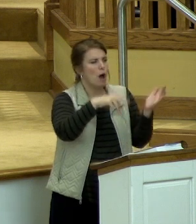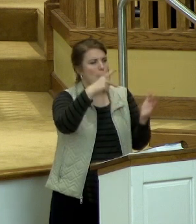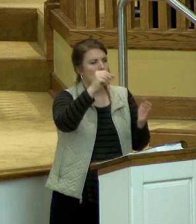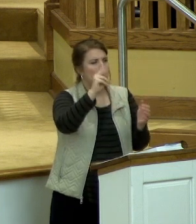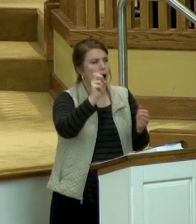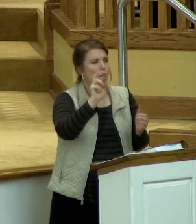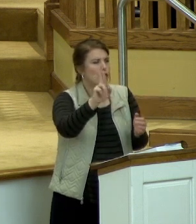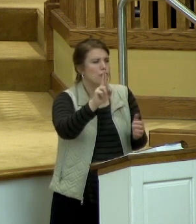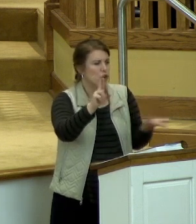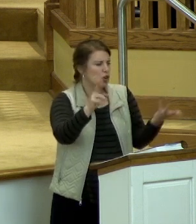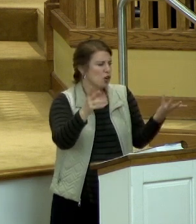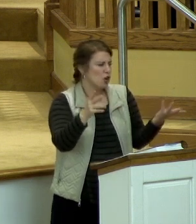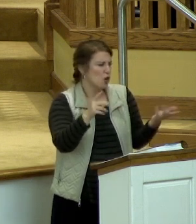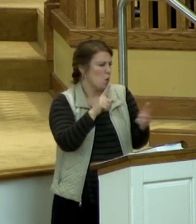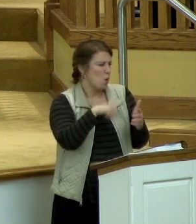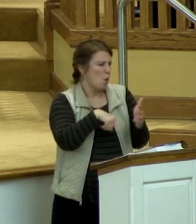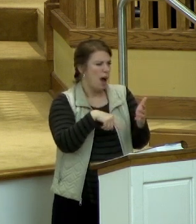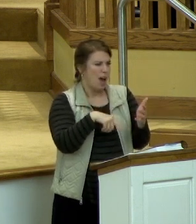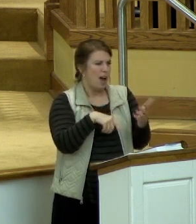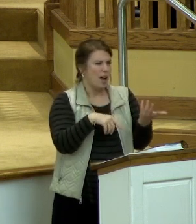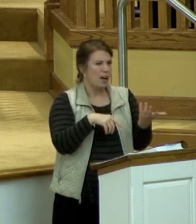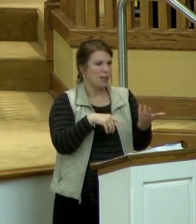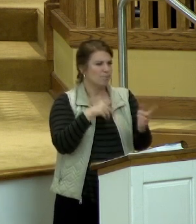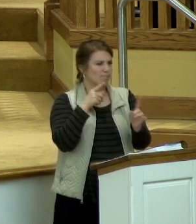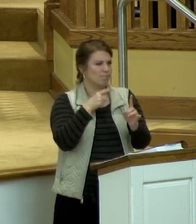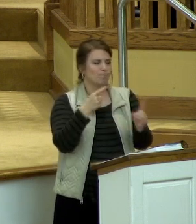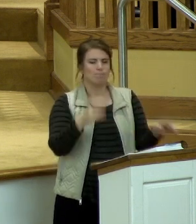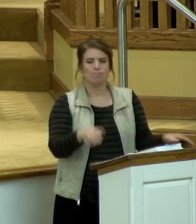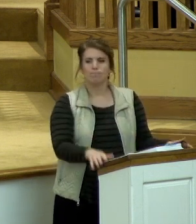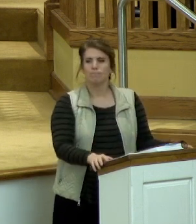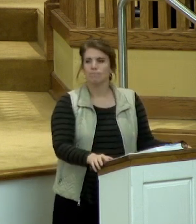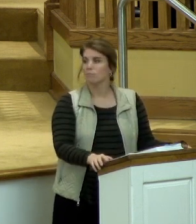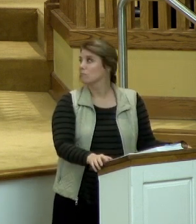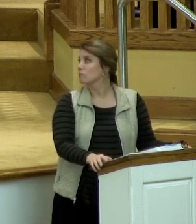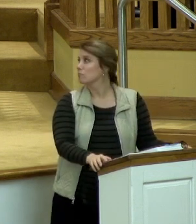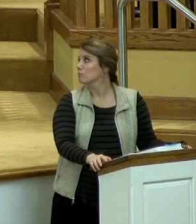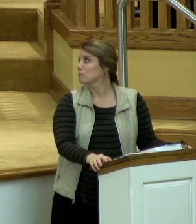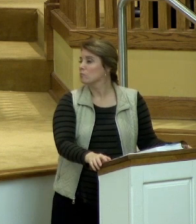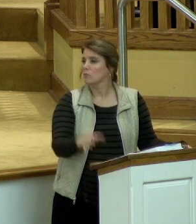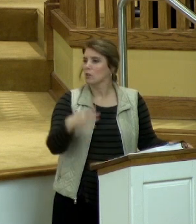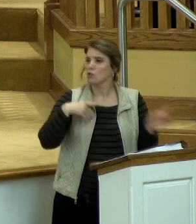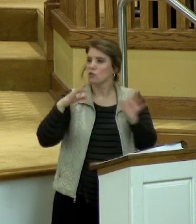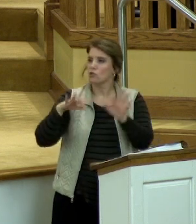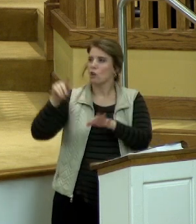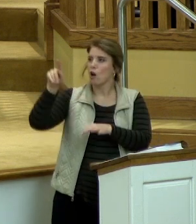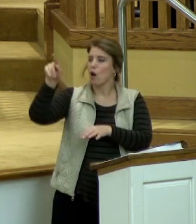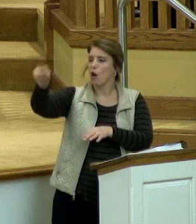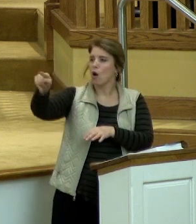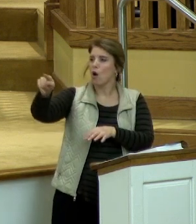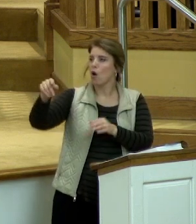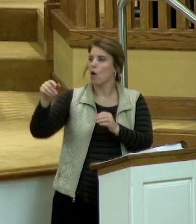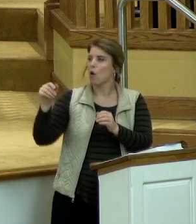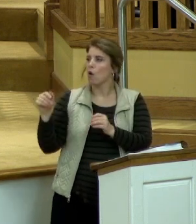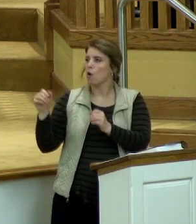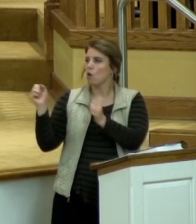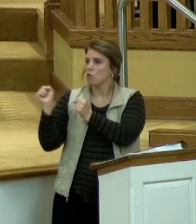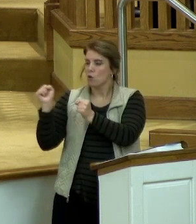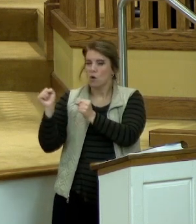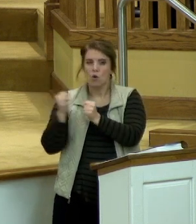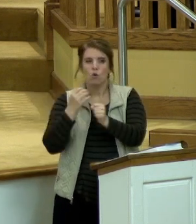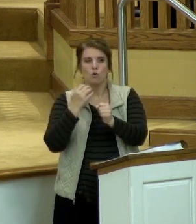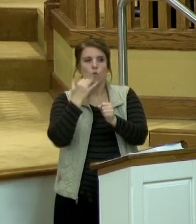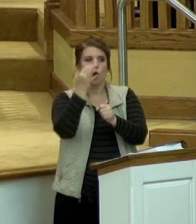pondering there? And there's a teaching on this. Let's see. Warmth is over there. Snow is over there. Cold is right here.